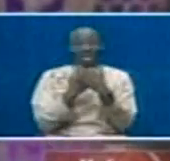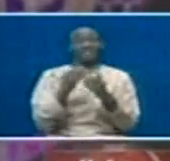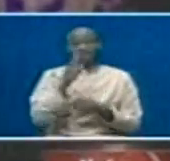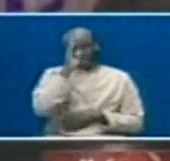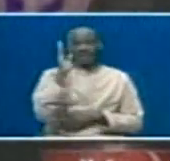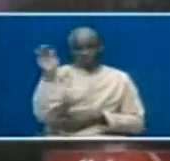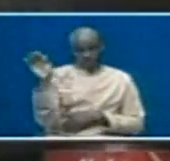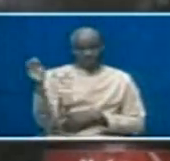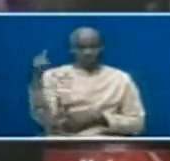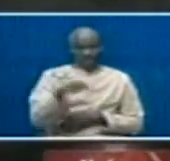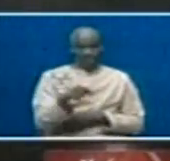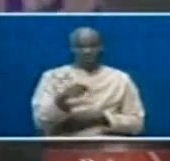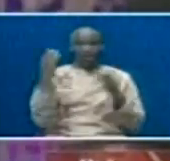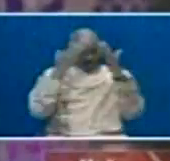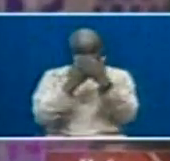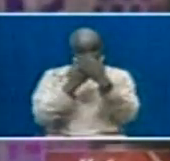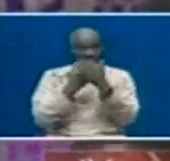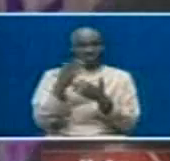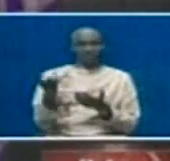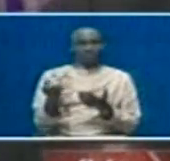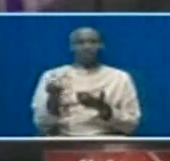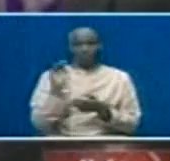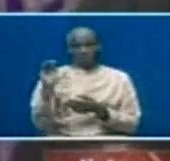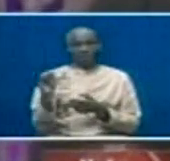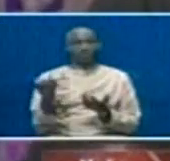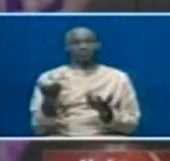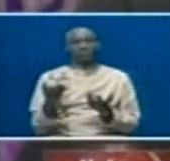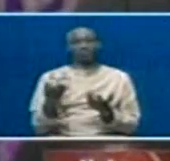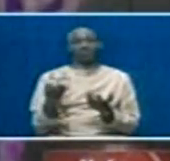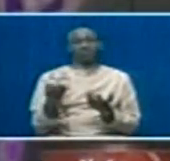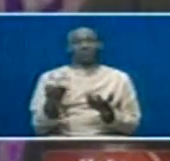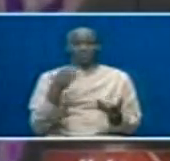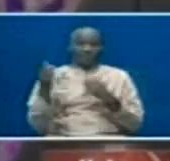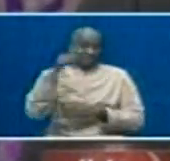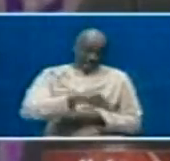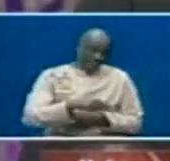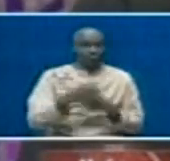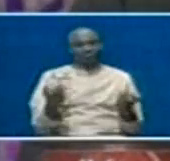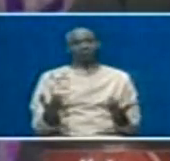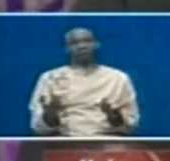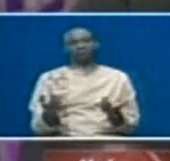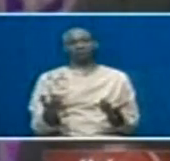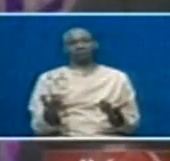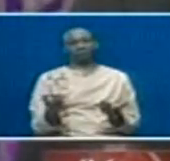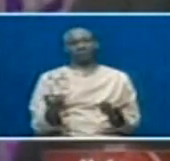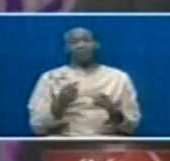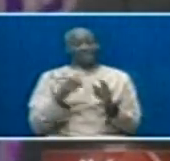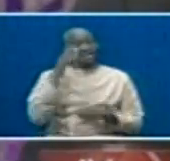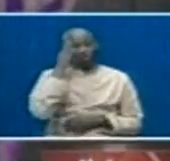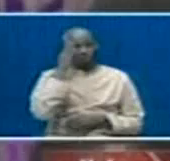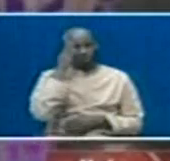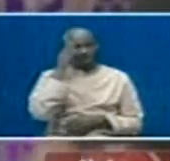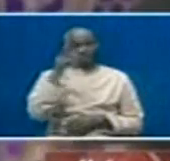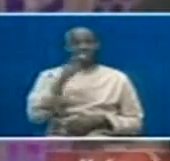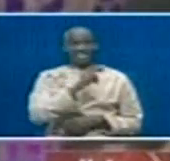morning. Early sorry. Sunday. Saturday night morning. They might come, I don't know. But I know